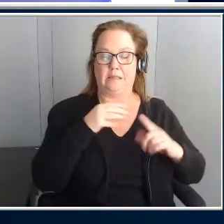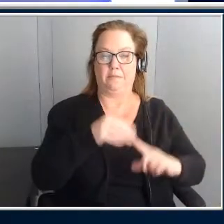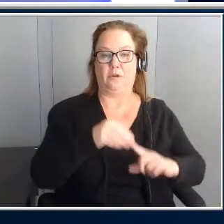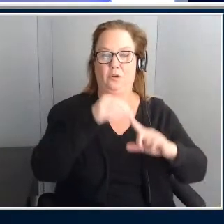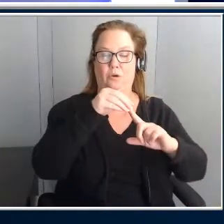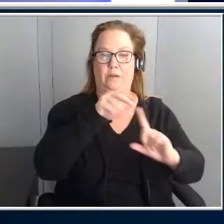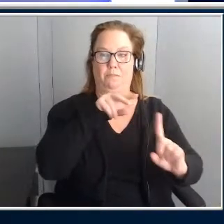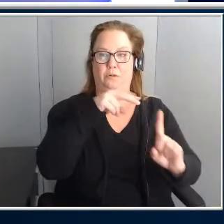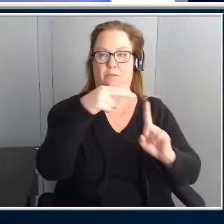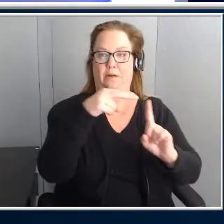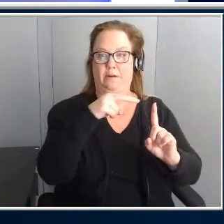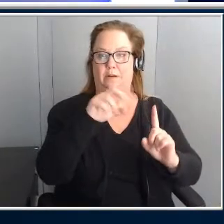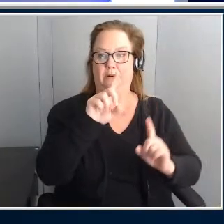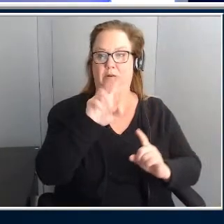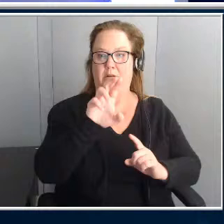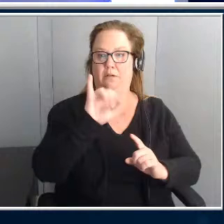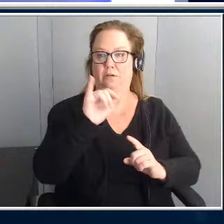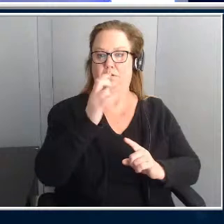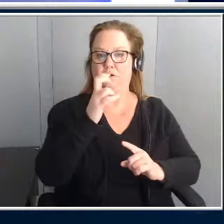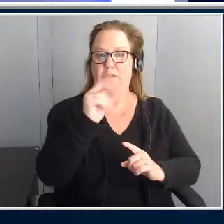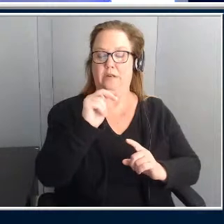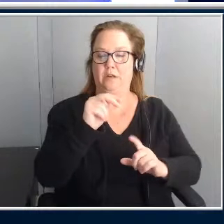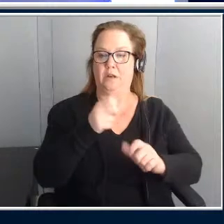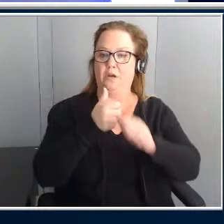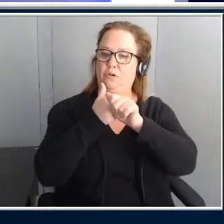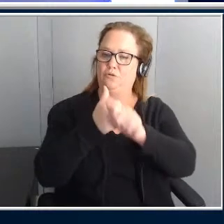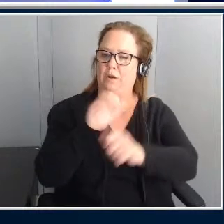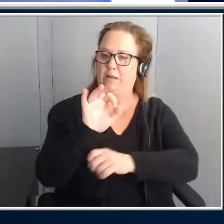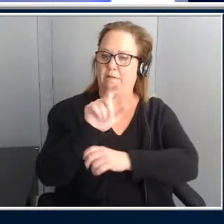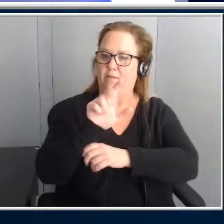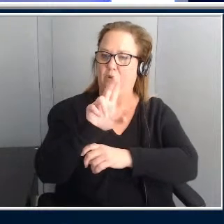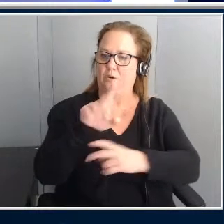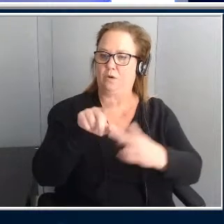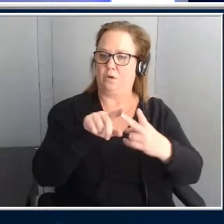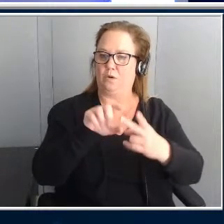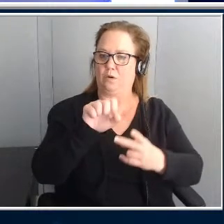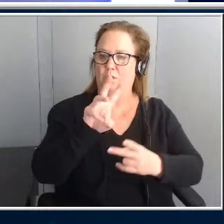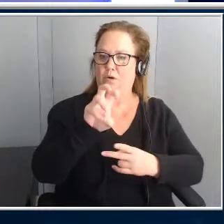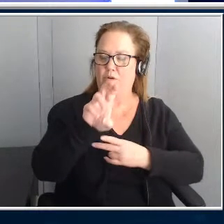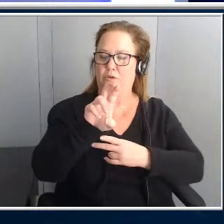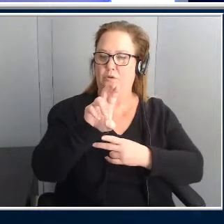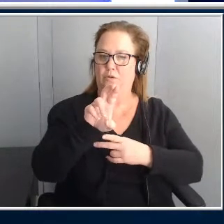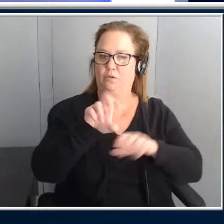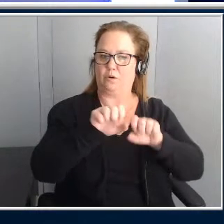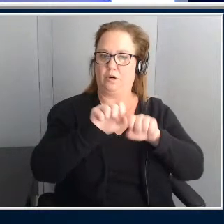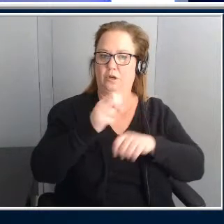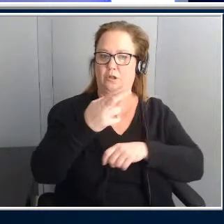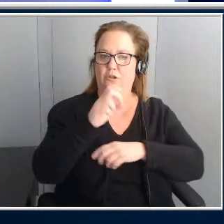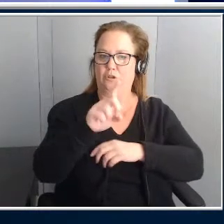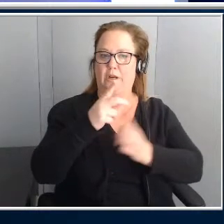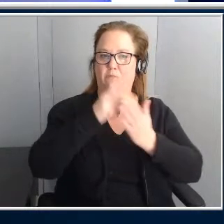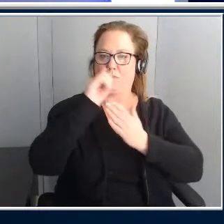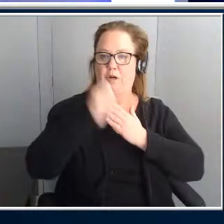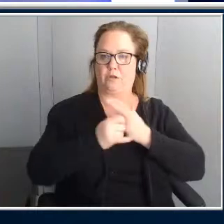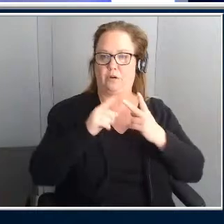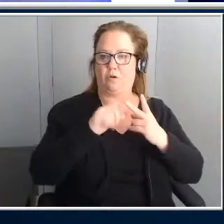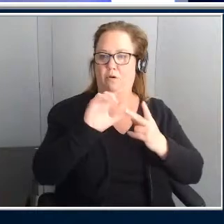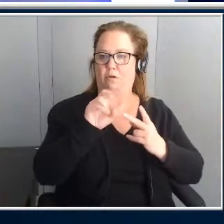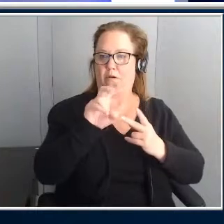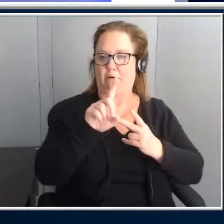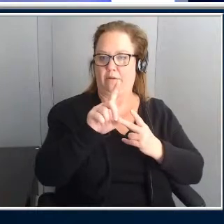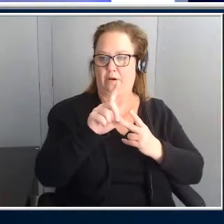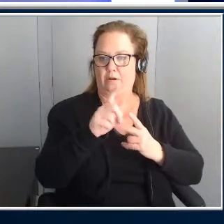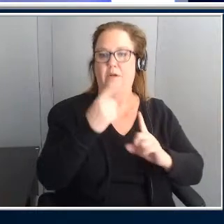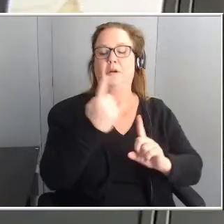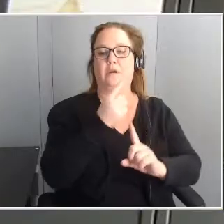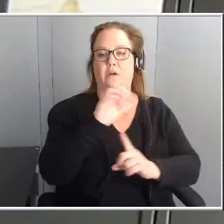this. Dr. Johnson, do you track the flu with the Sewer Shed Project or just COVID?